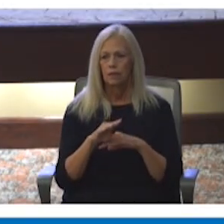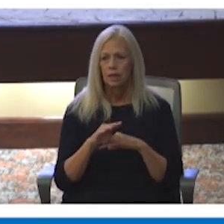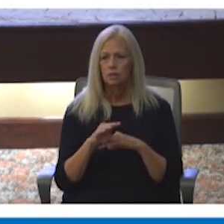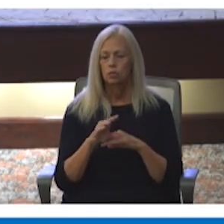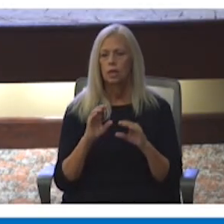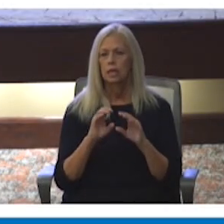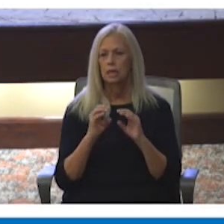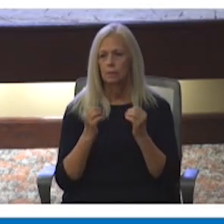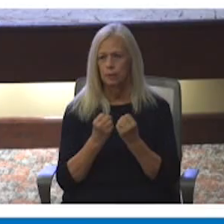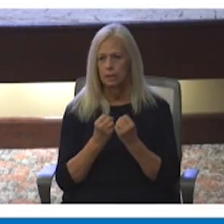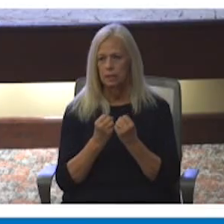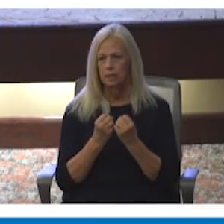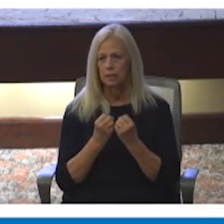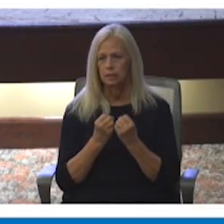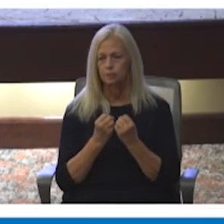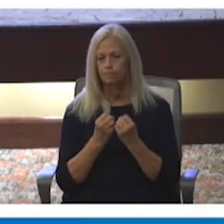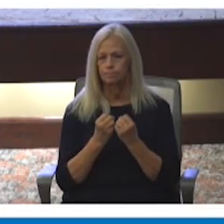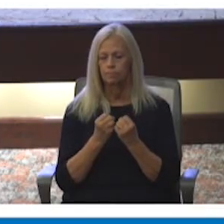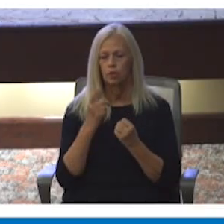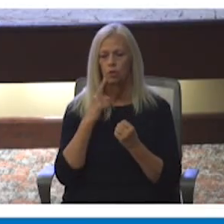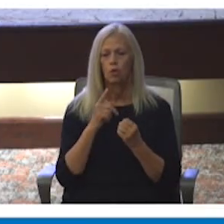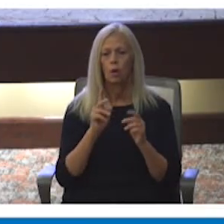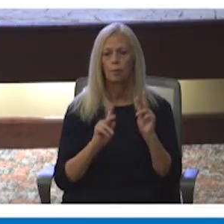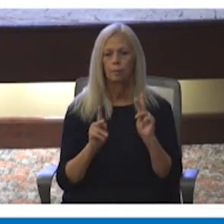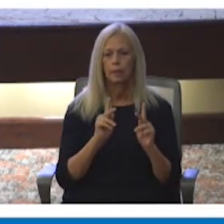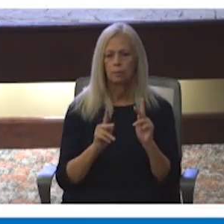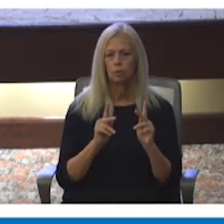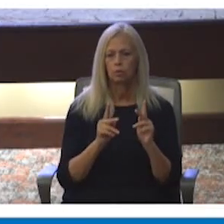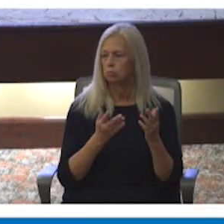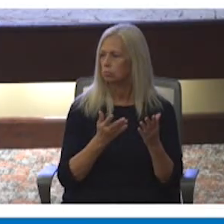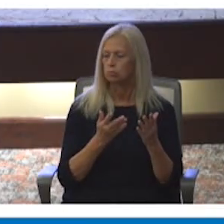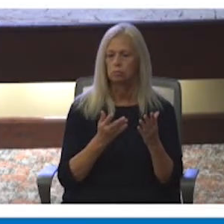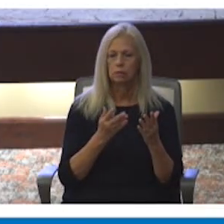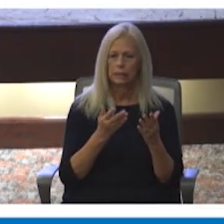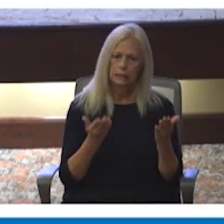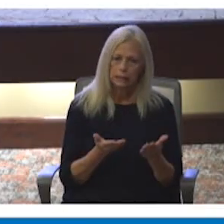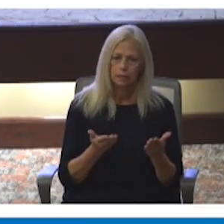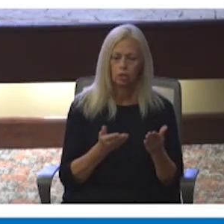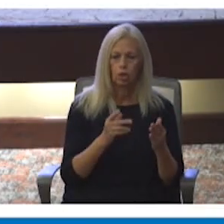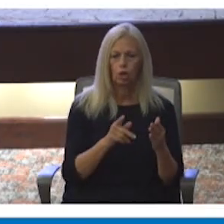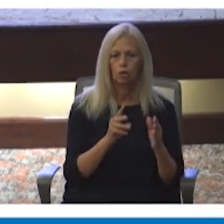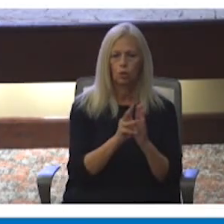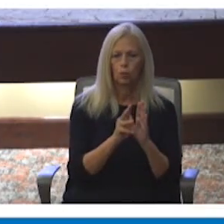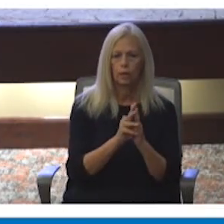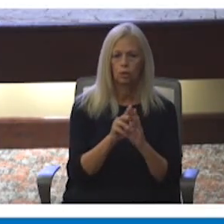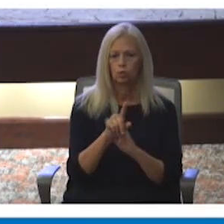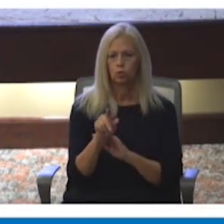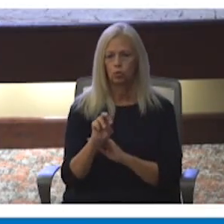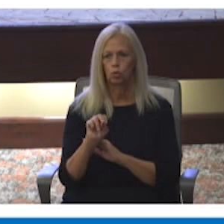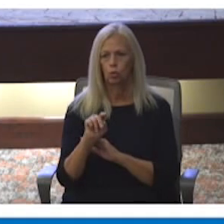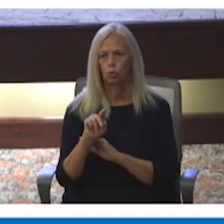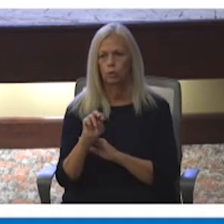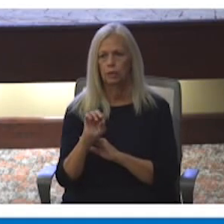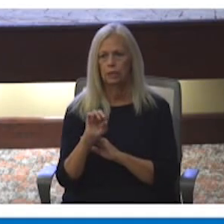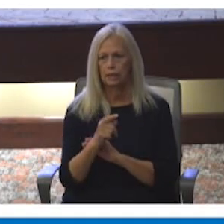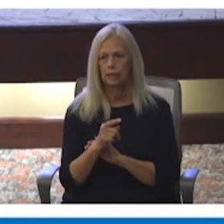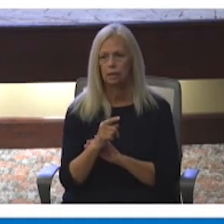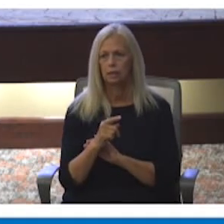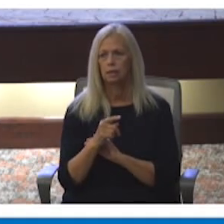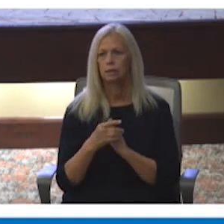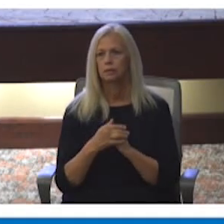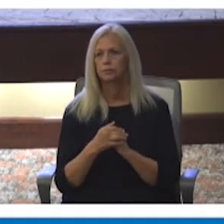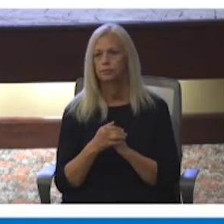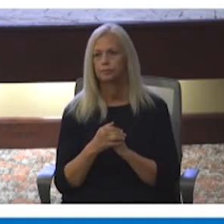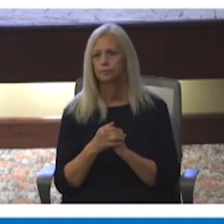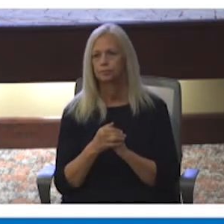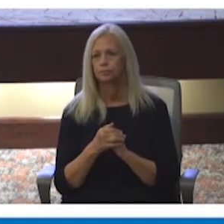cross-section of folks in the Waco land use and zoning world. You know, for example, we've got, you know, Dominique Rocco with as